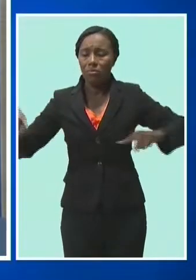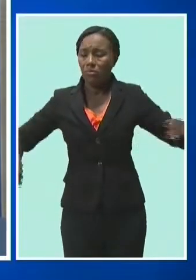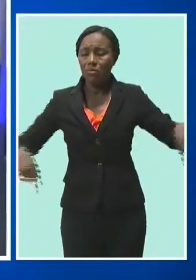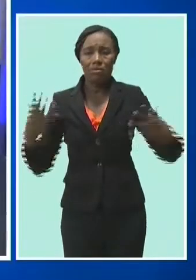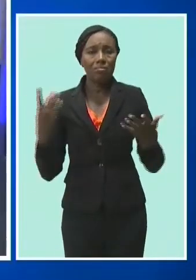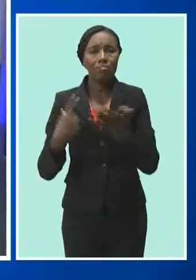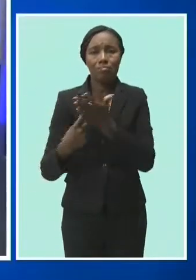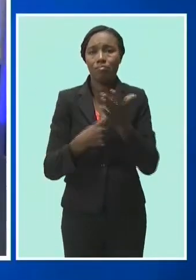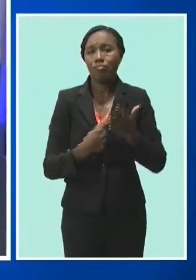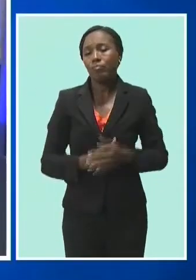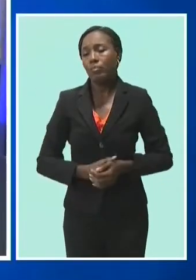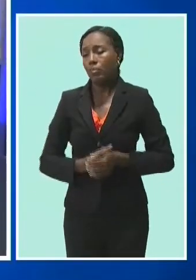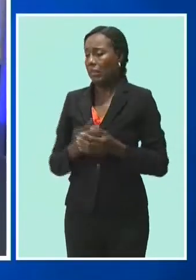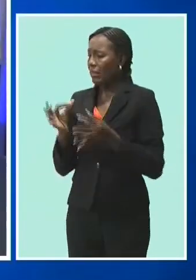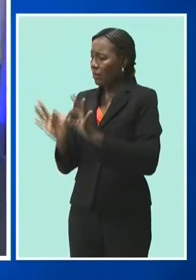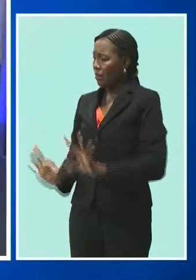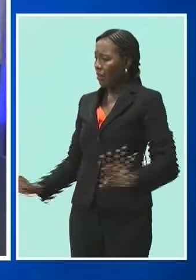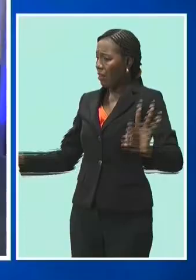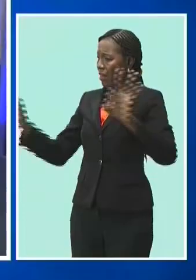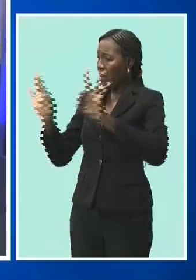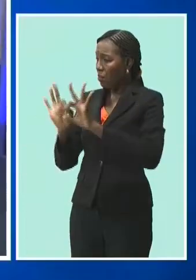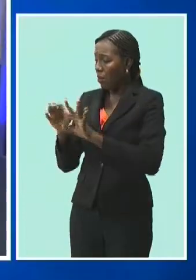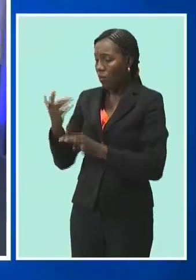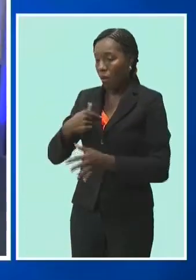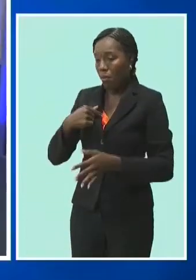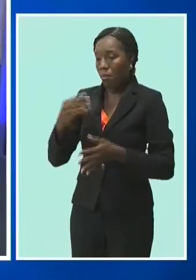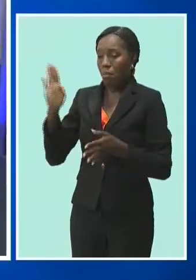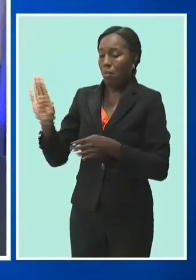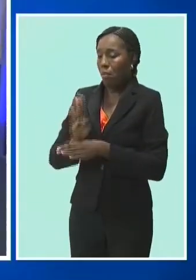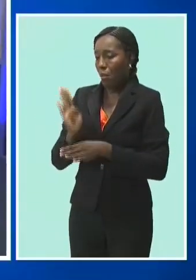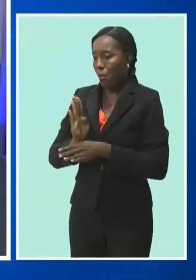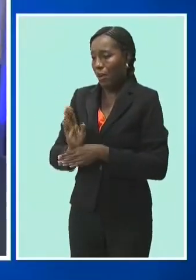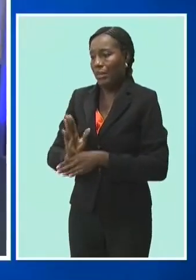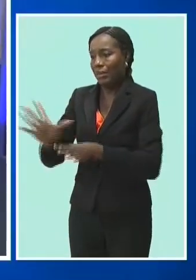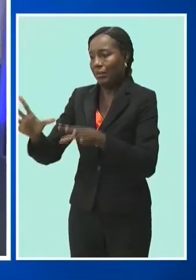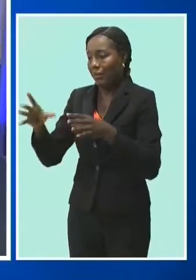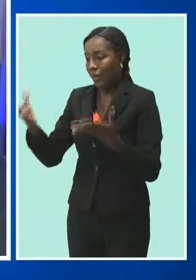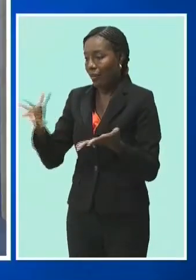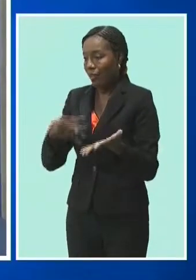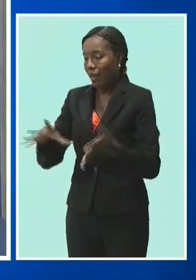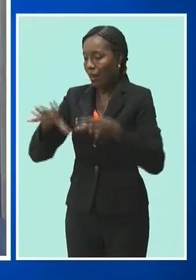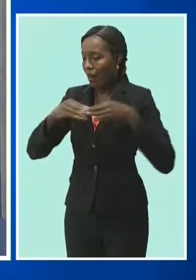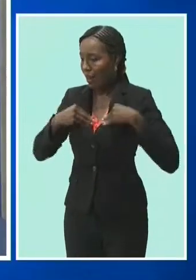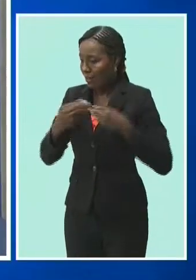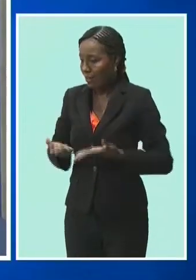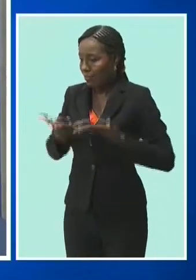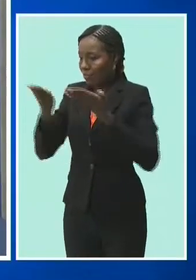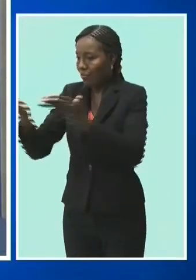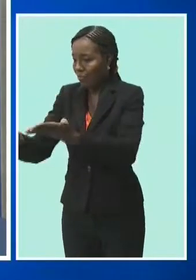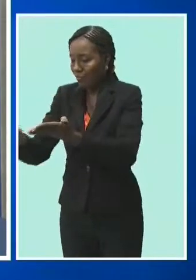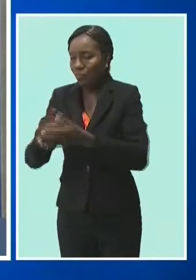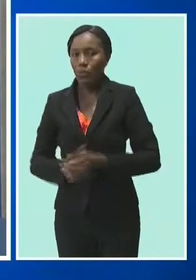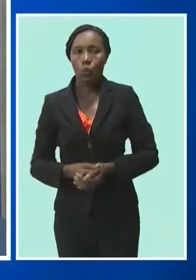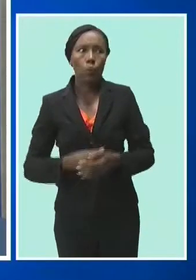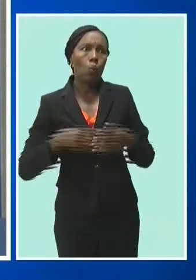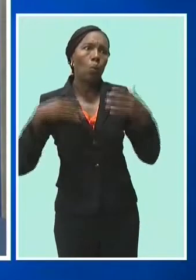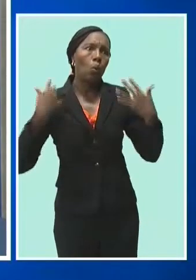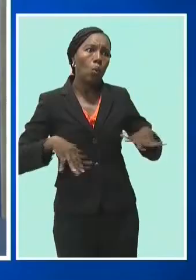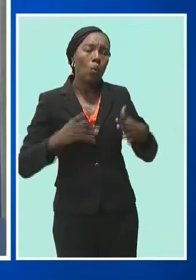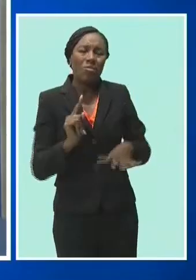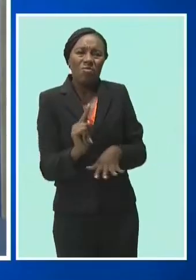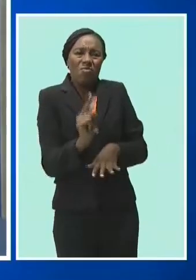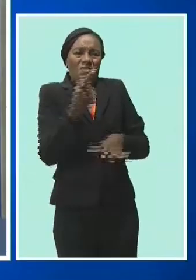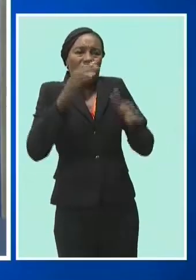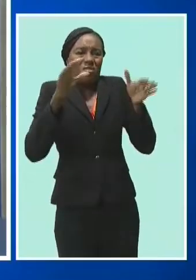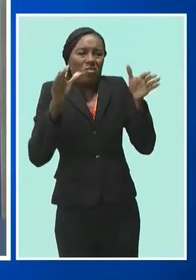How significant was the bid for us? This is huge. This is the first small island developing state who